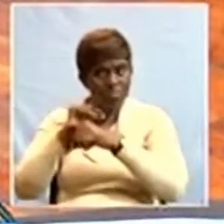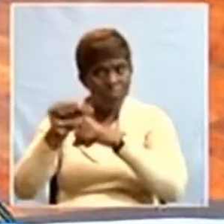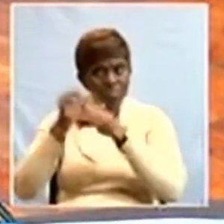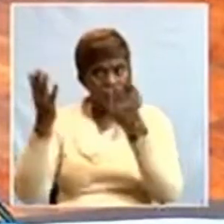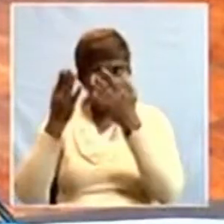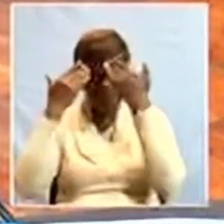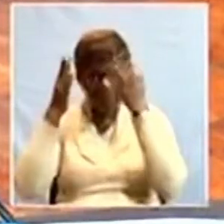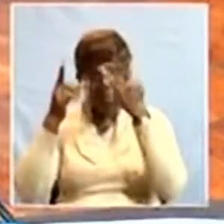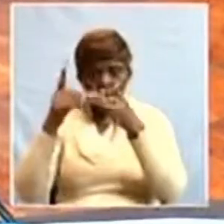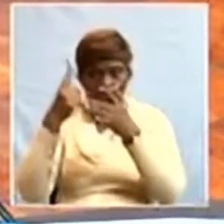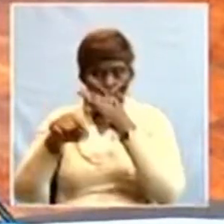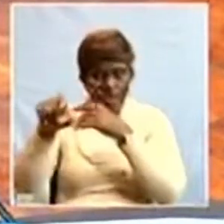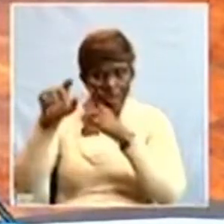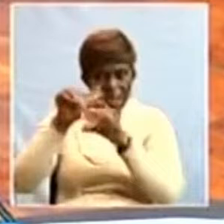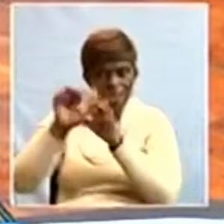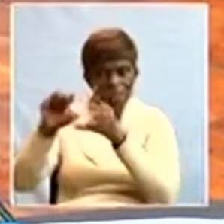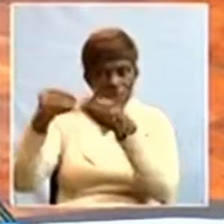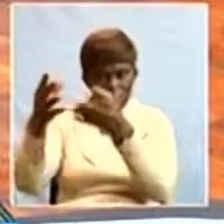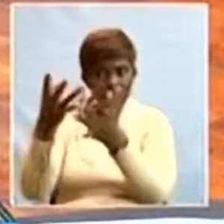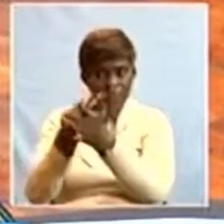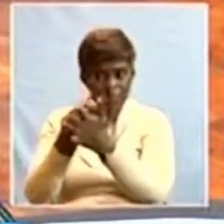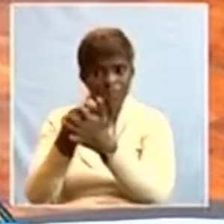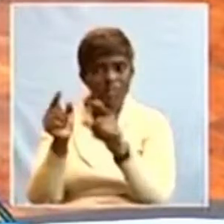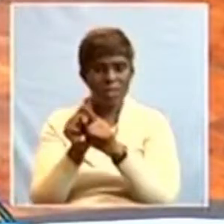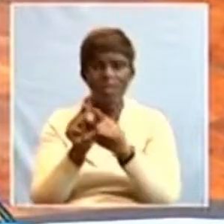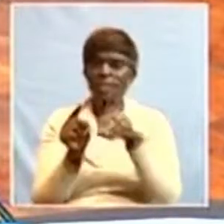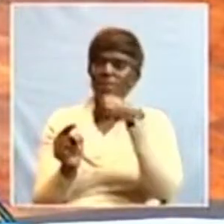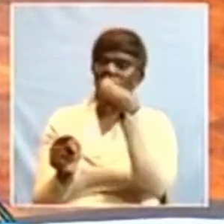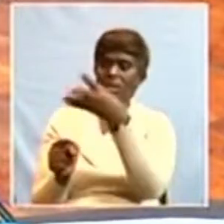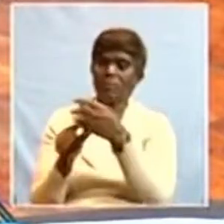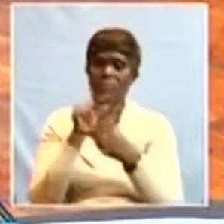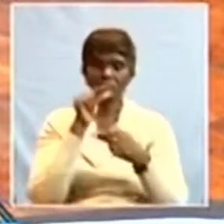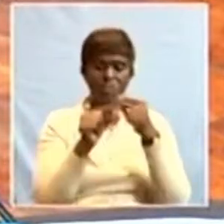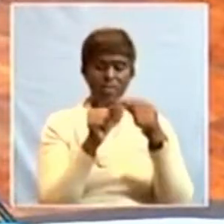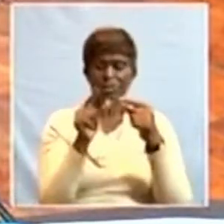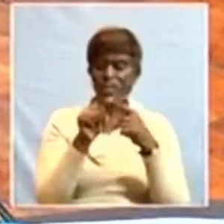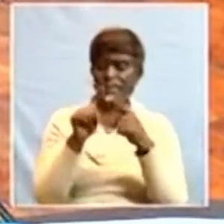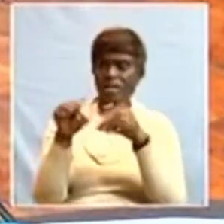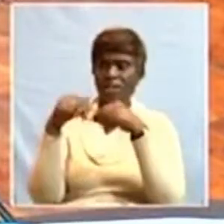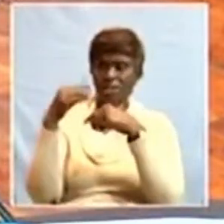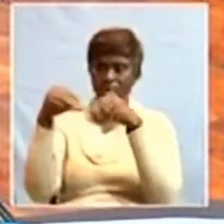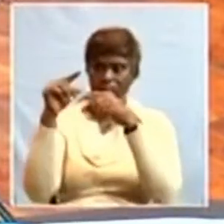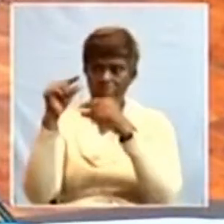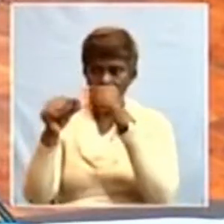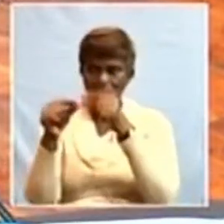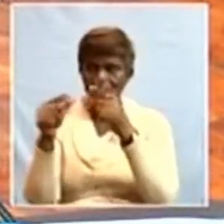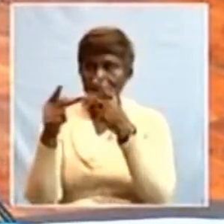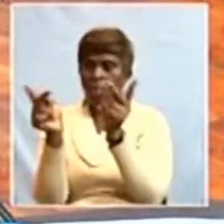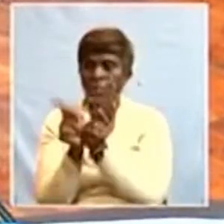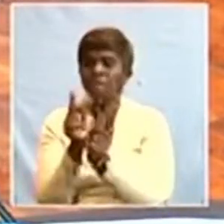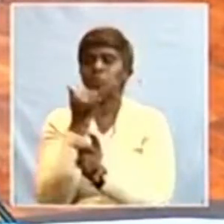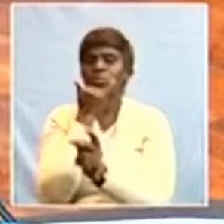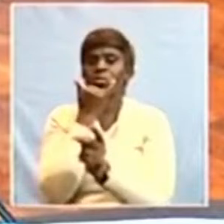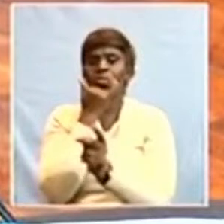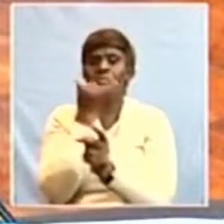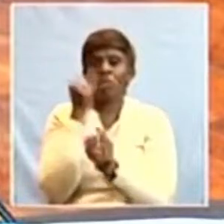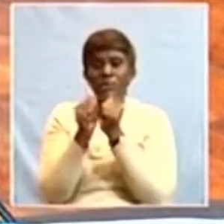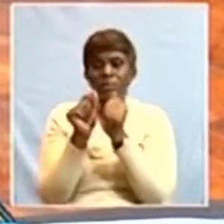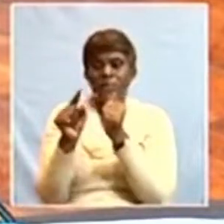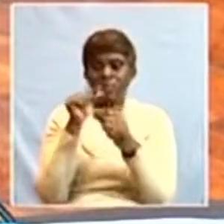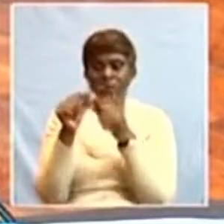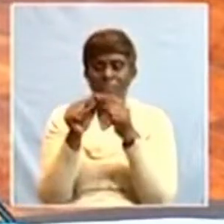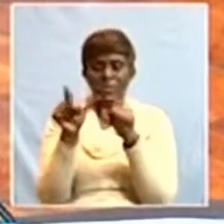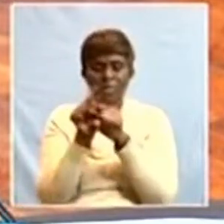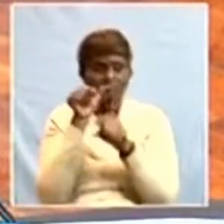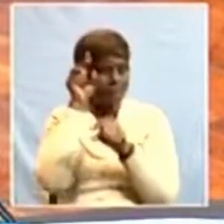research of what is required in that area. It's the same as giving out the seeds. You are giving the seed to a long place, because that's why we have people like